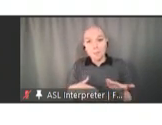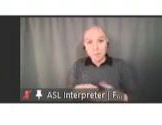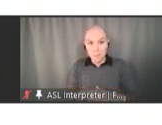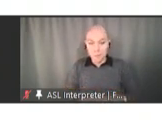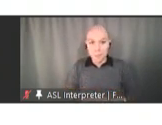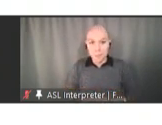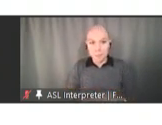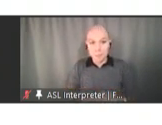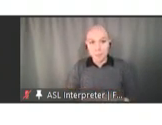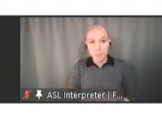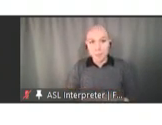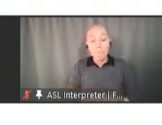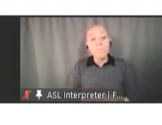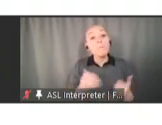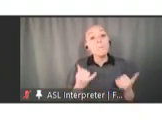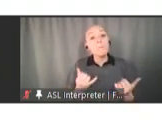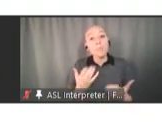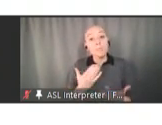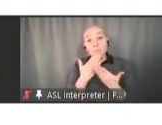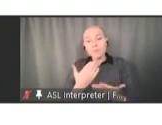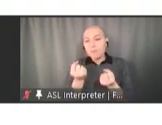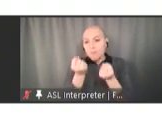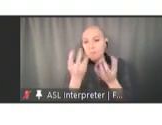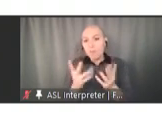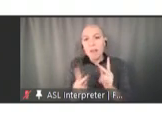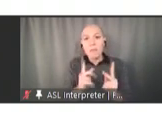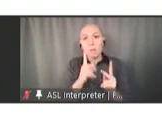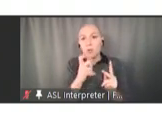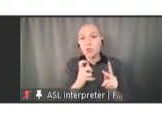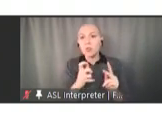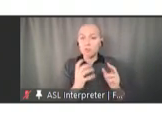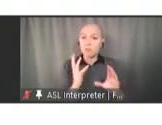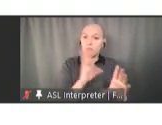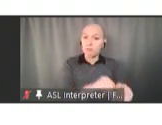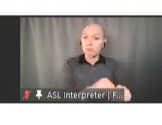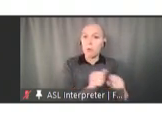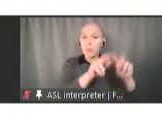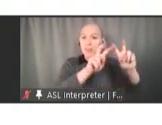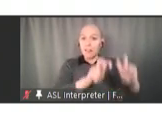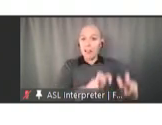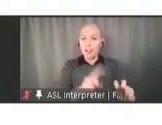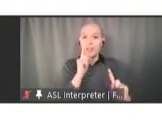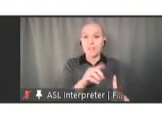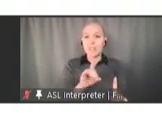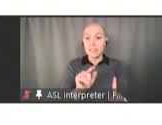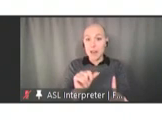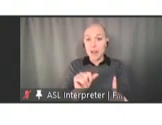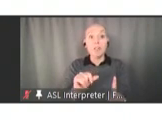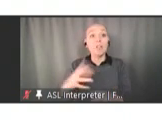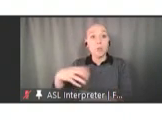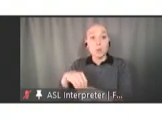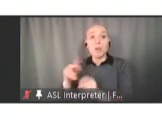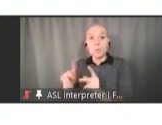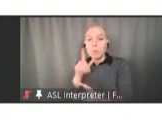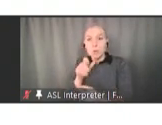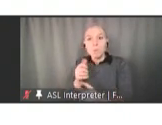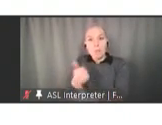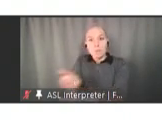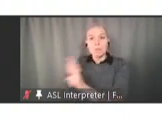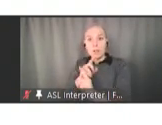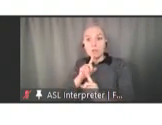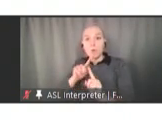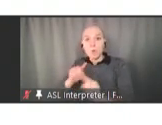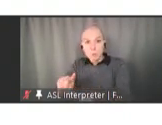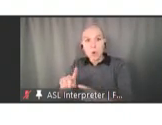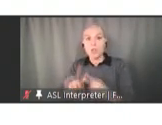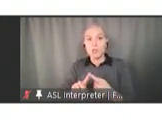I'd like to thank the many people who made the analysis of this data possible, including those who report adverse events to VAERS and those who participate